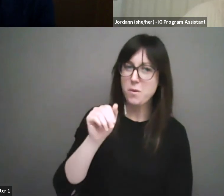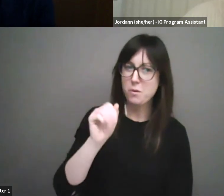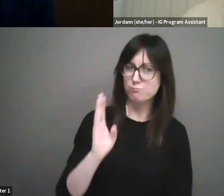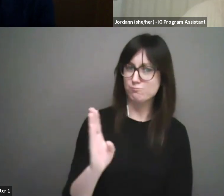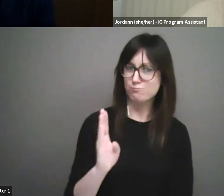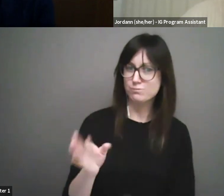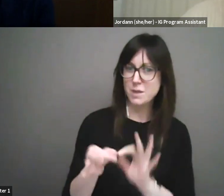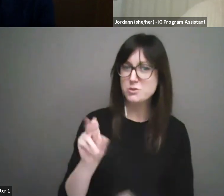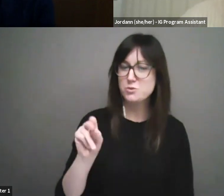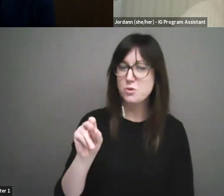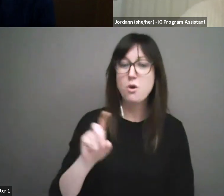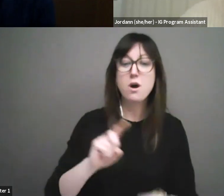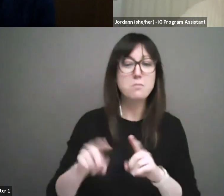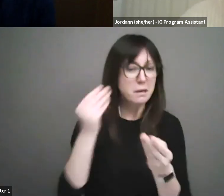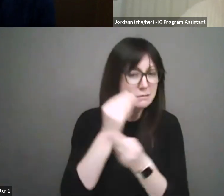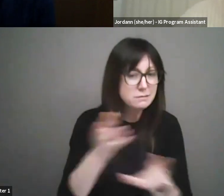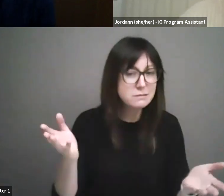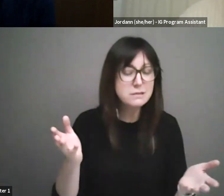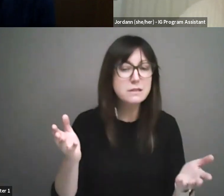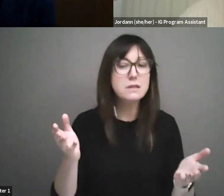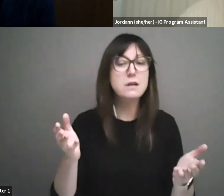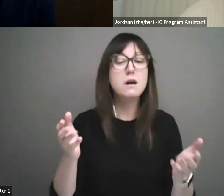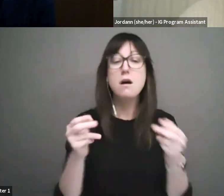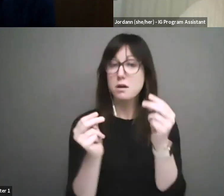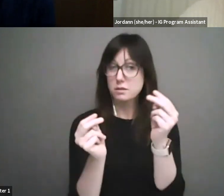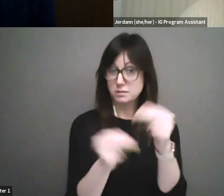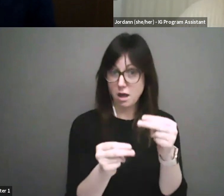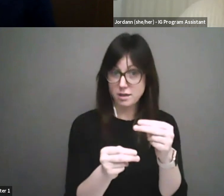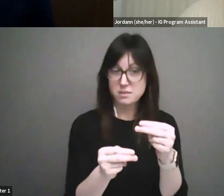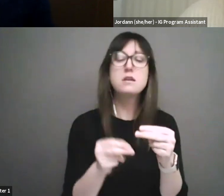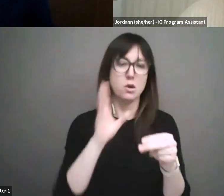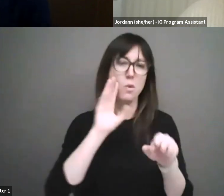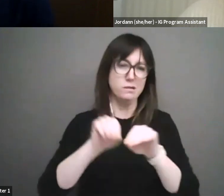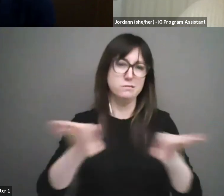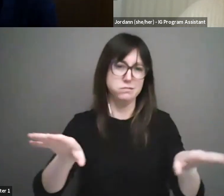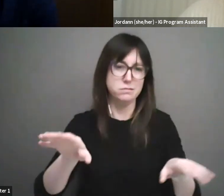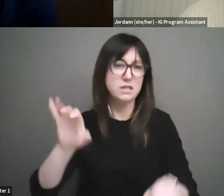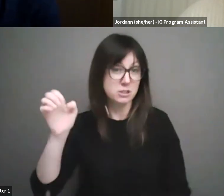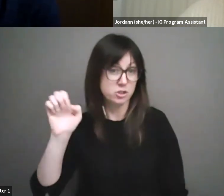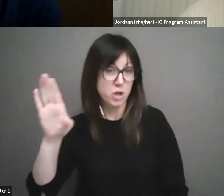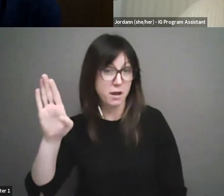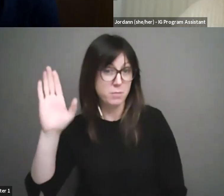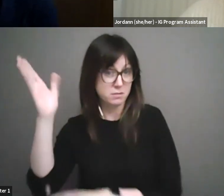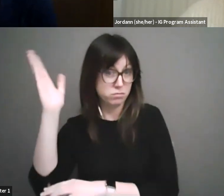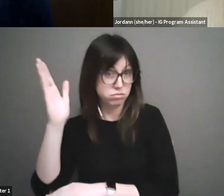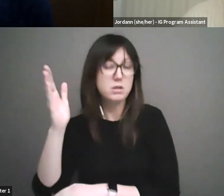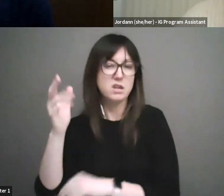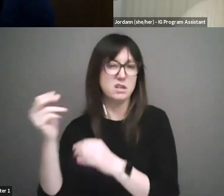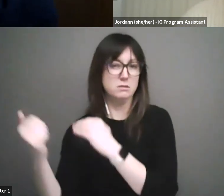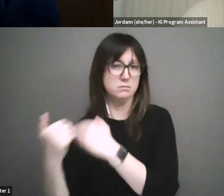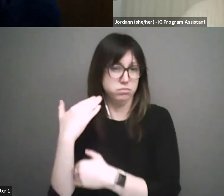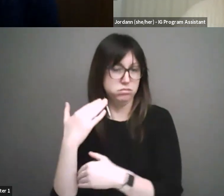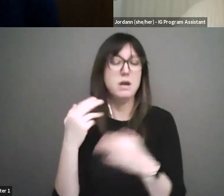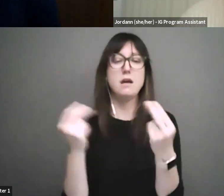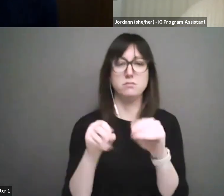just so everybody knows, the slides will be sent out that Jacob presented with a link once the